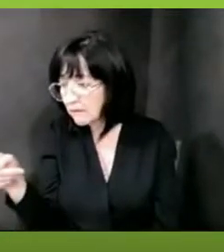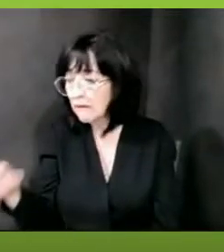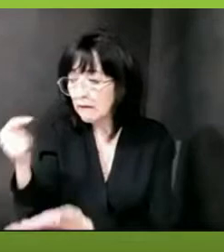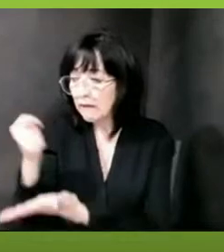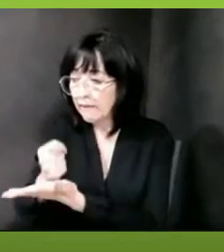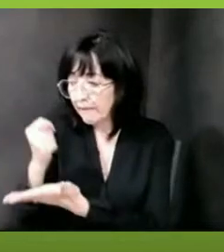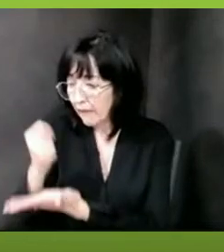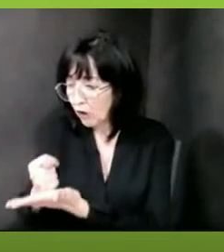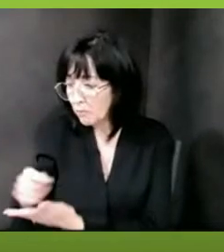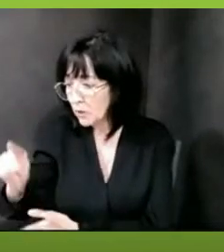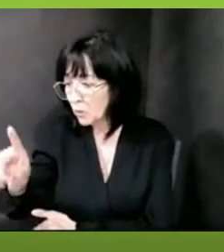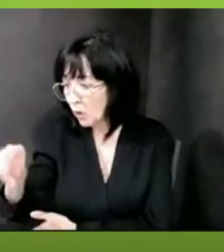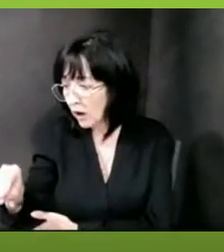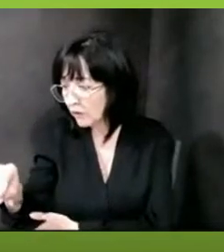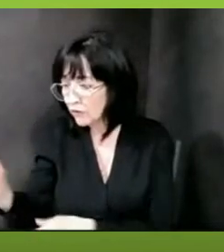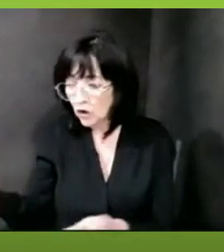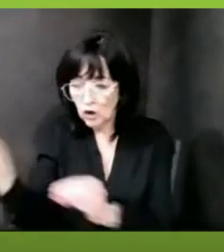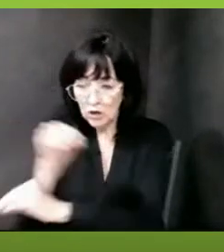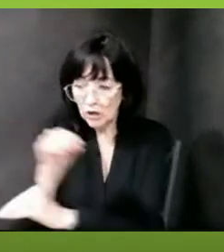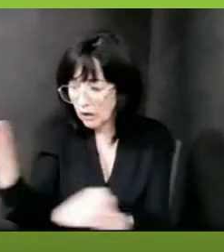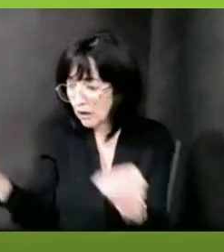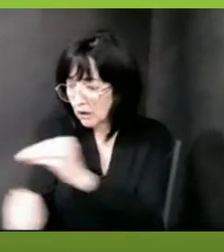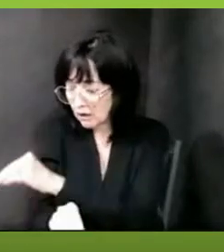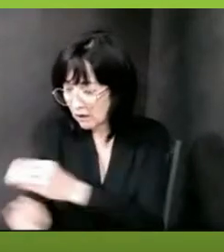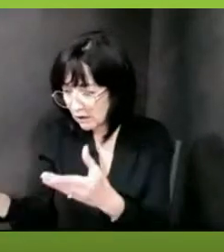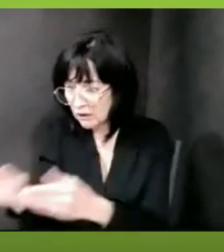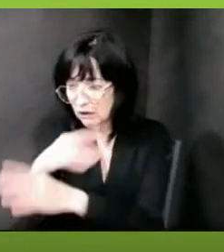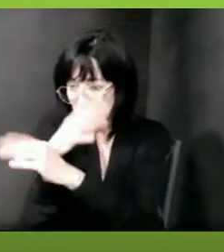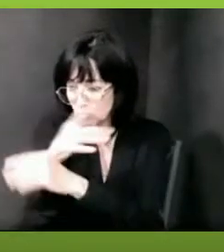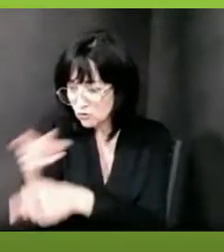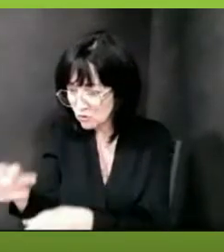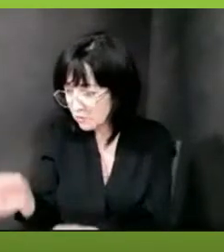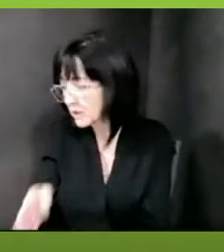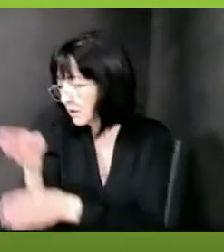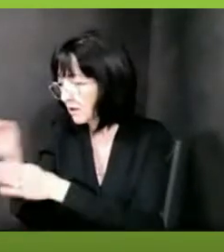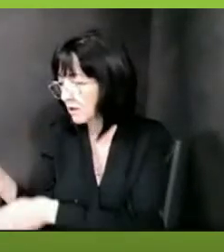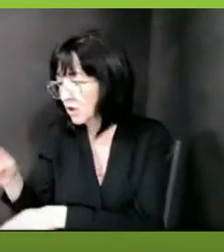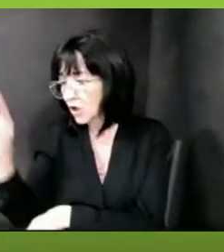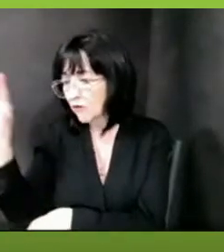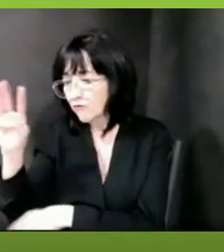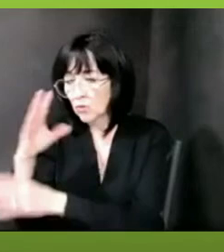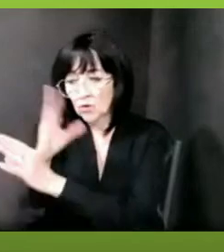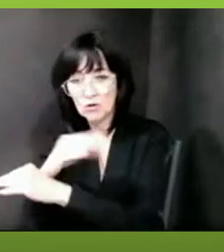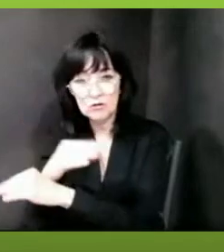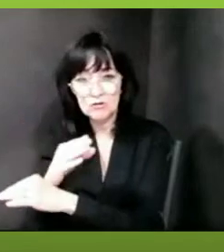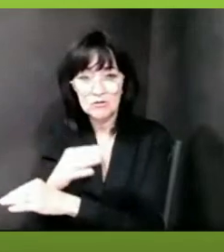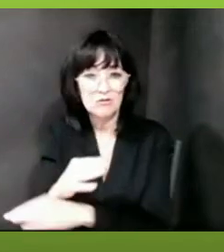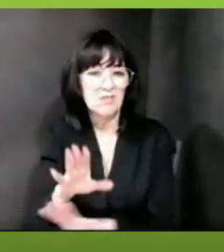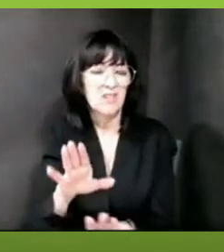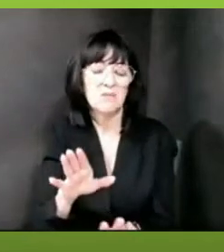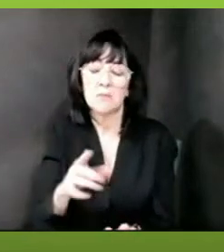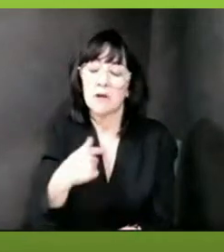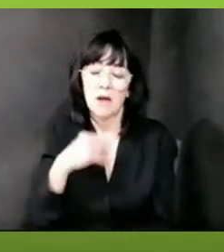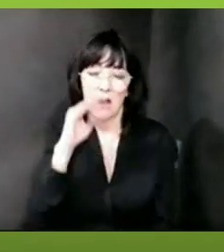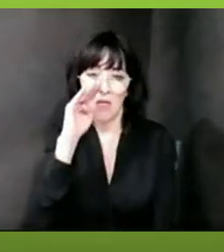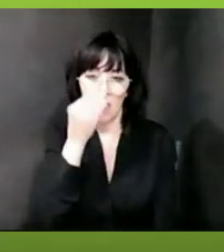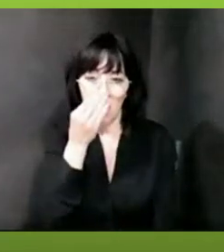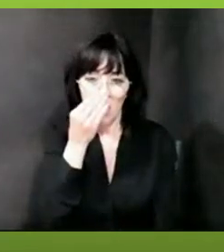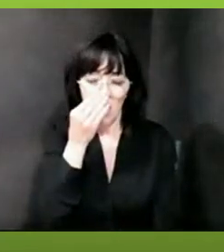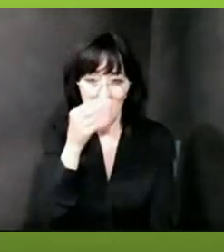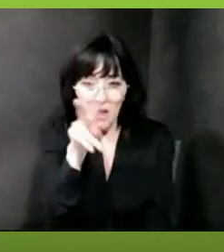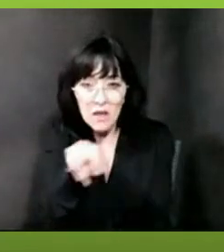at 1:30. And then Sally has something else at 4. And I just got to get off the computer. And that's perfectly